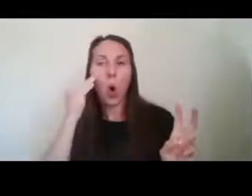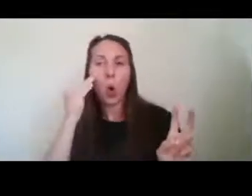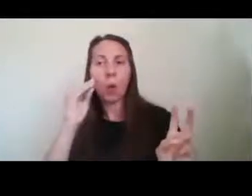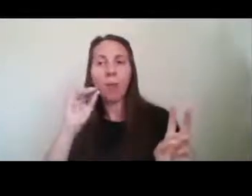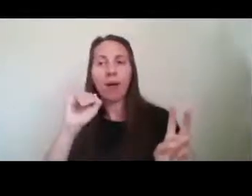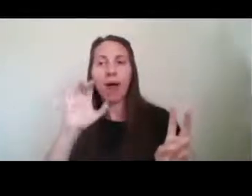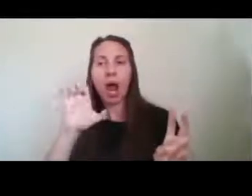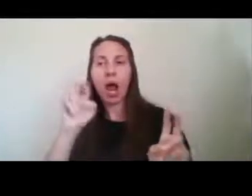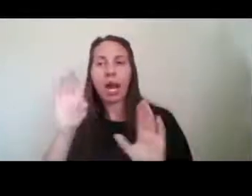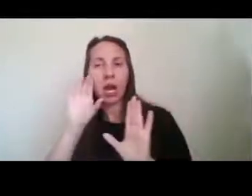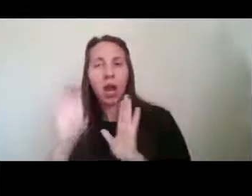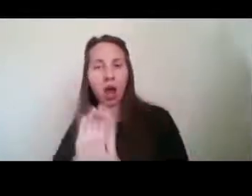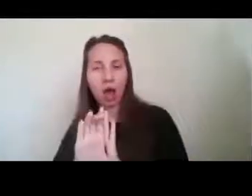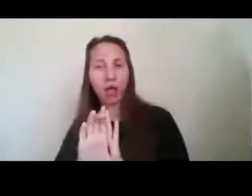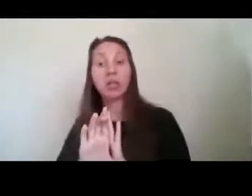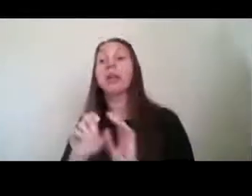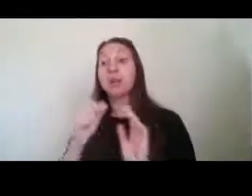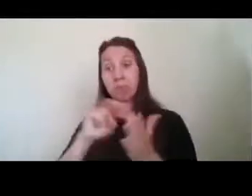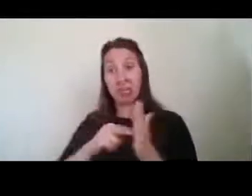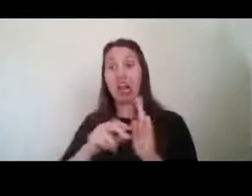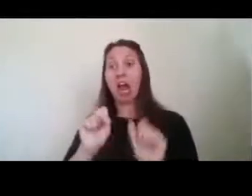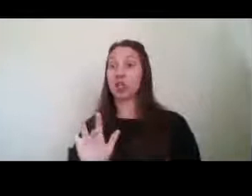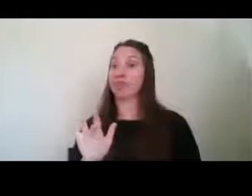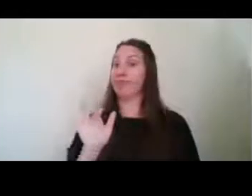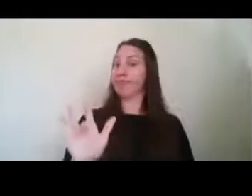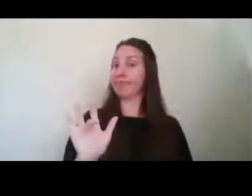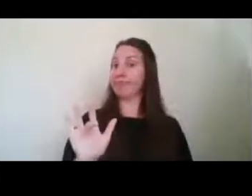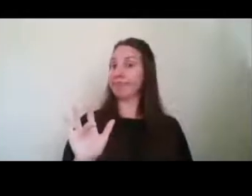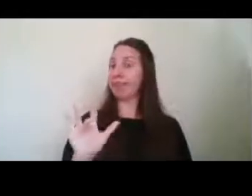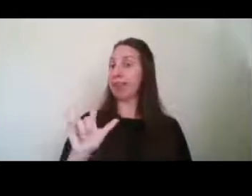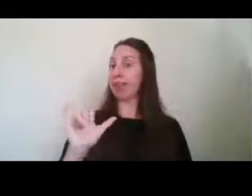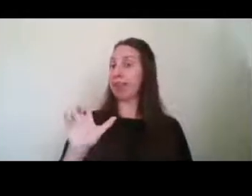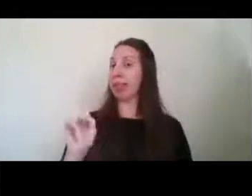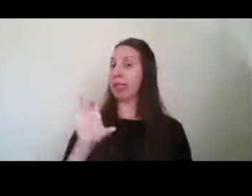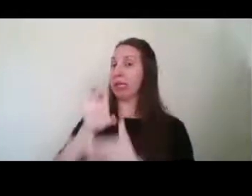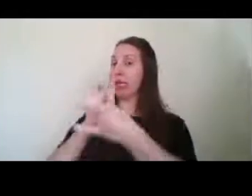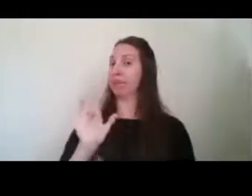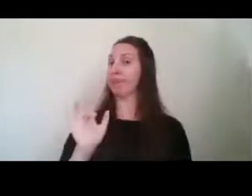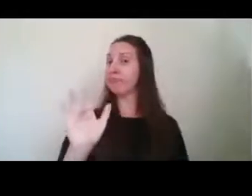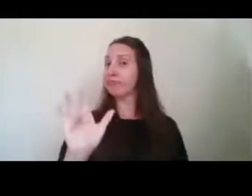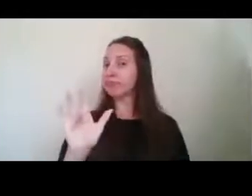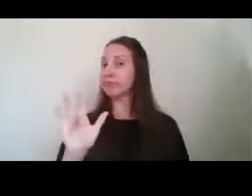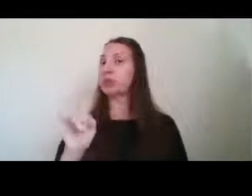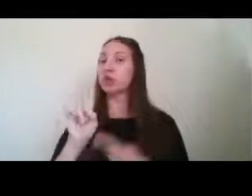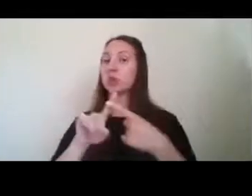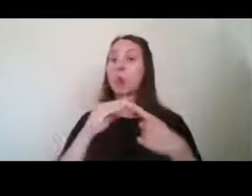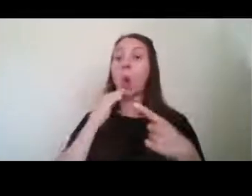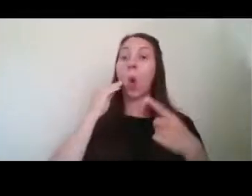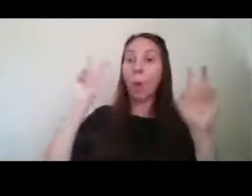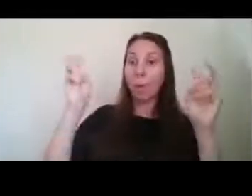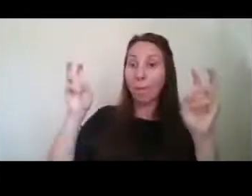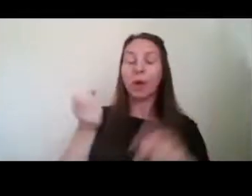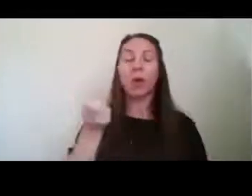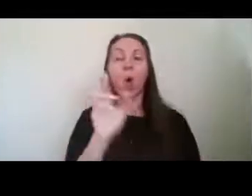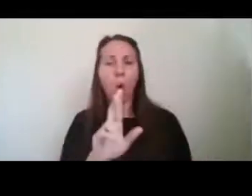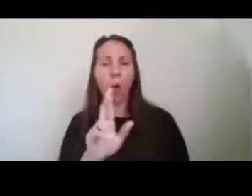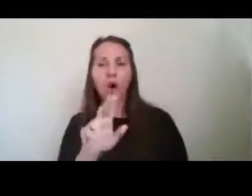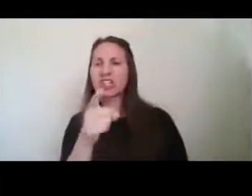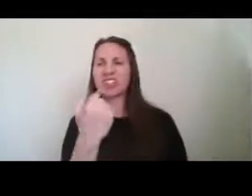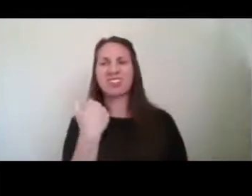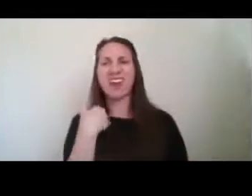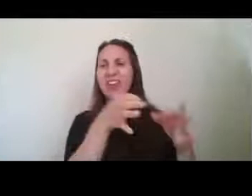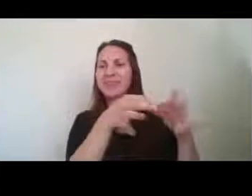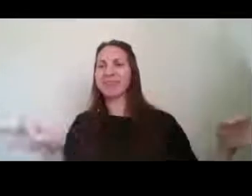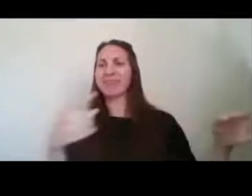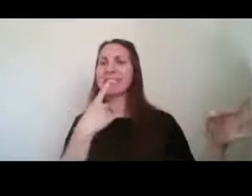could be including it in a year-end report, and maybe I would just have enough information to say the exterior of the building, or perhaps the body